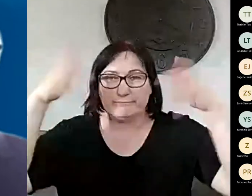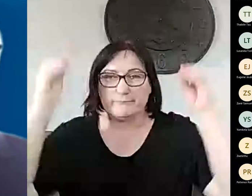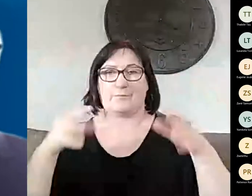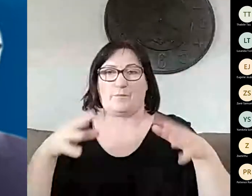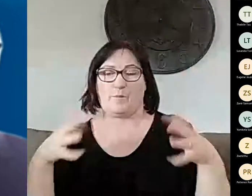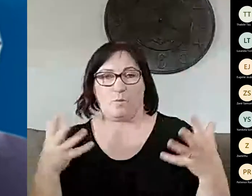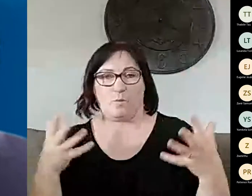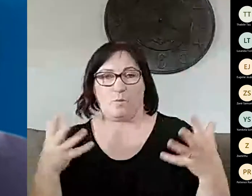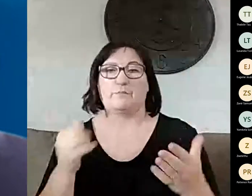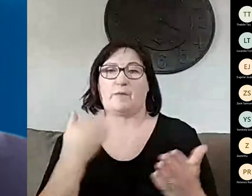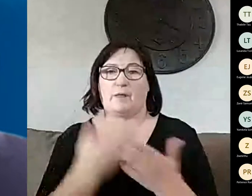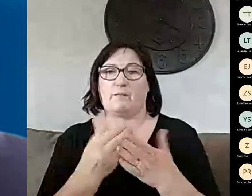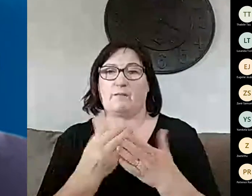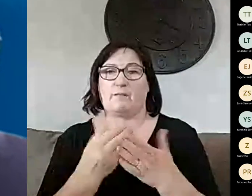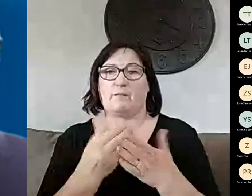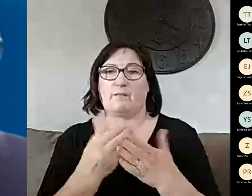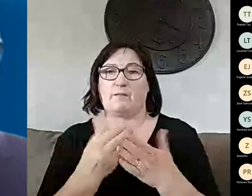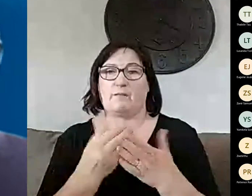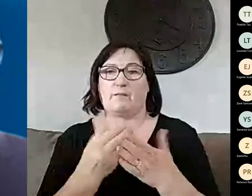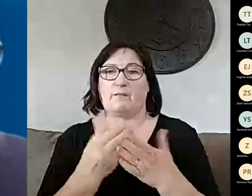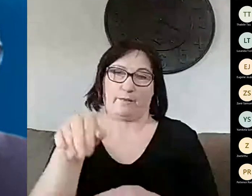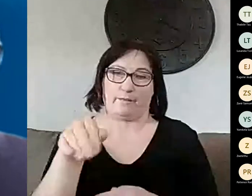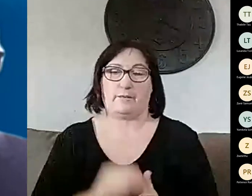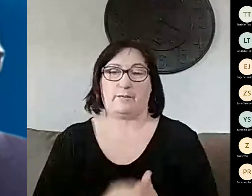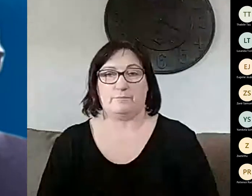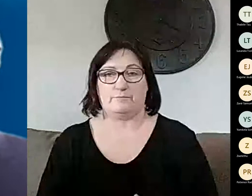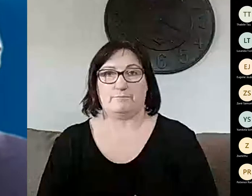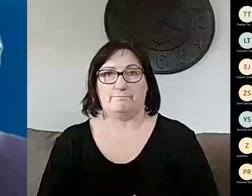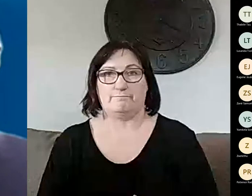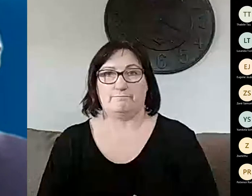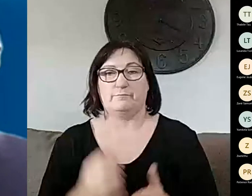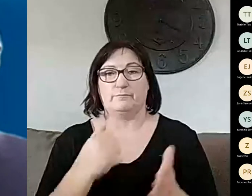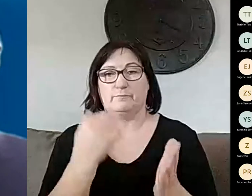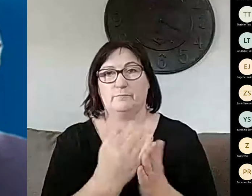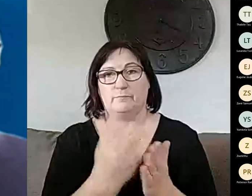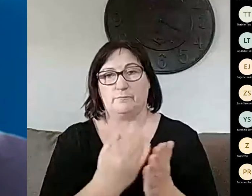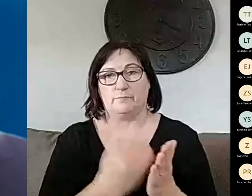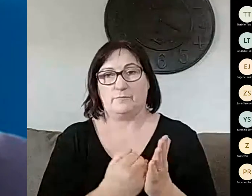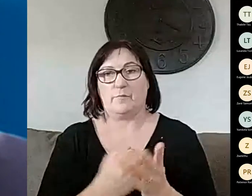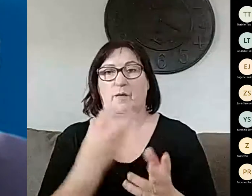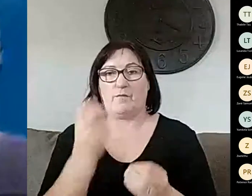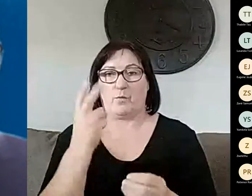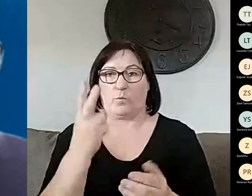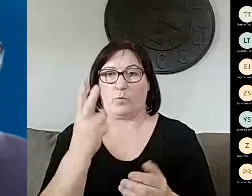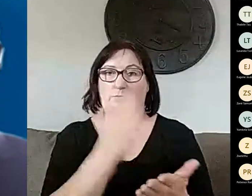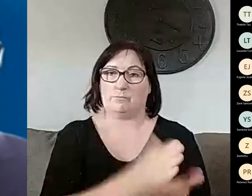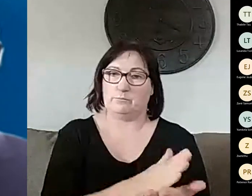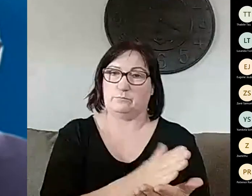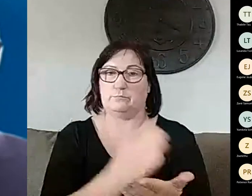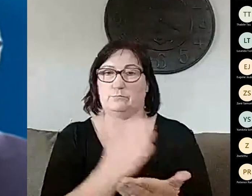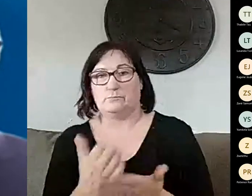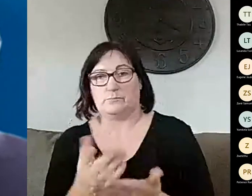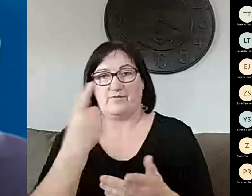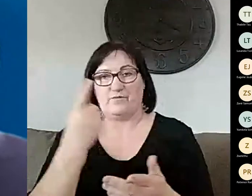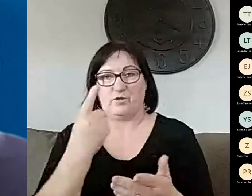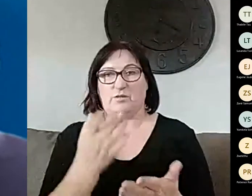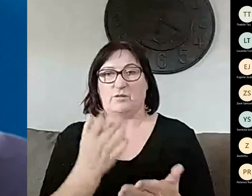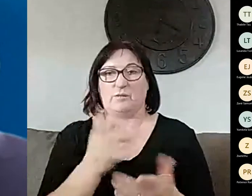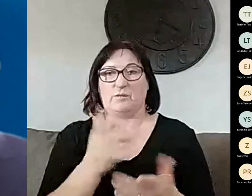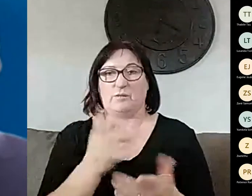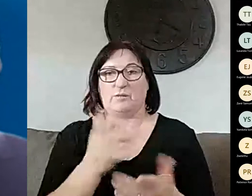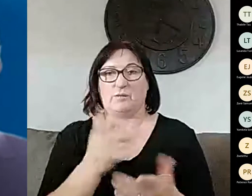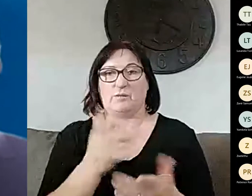glitches. Our program is divided into 2 parts. The first session is a presentation by an expert